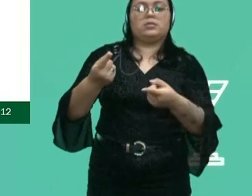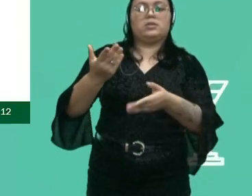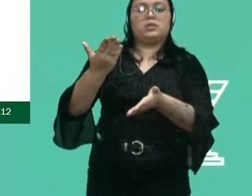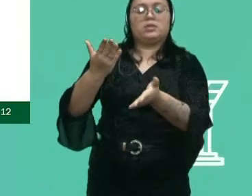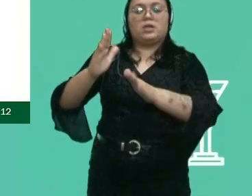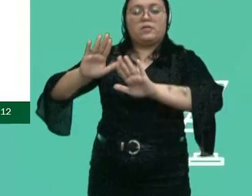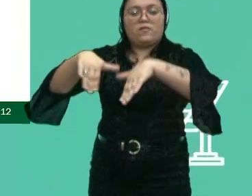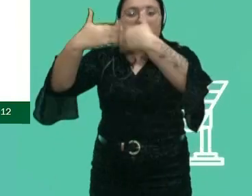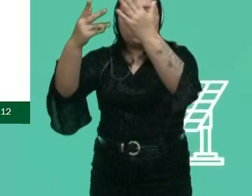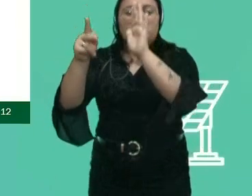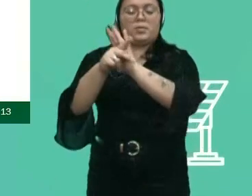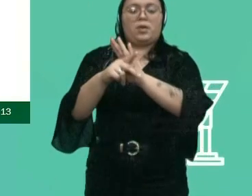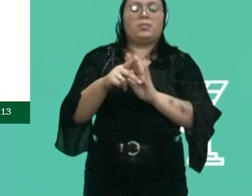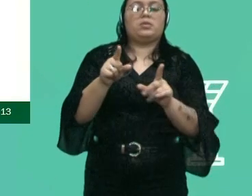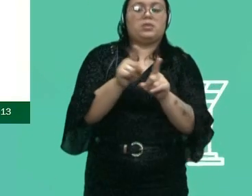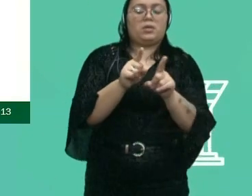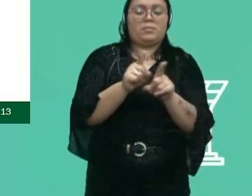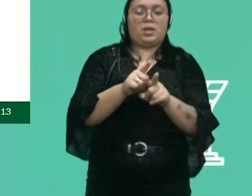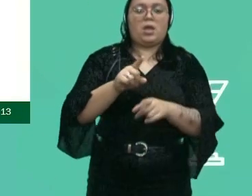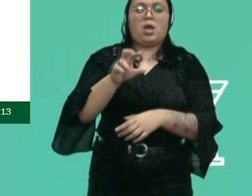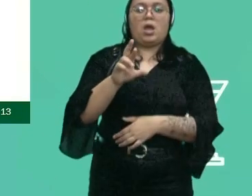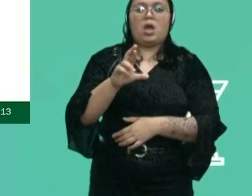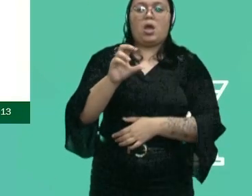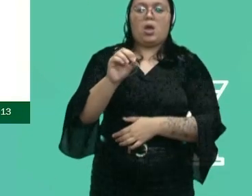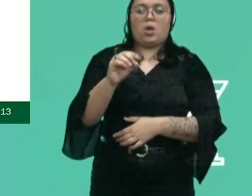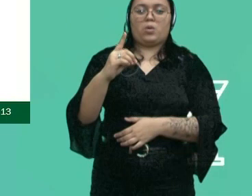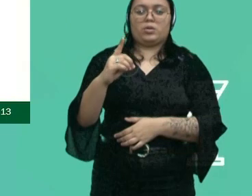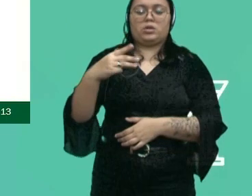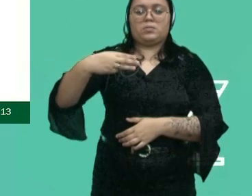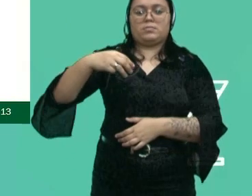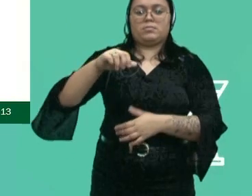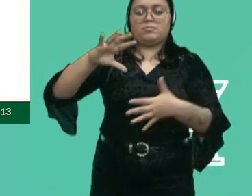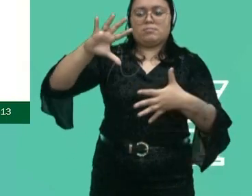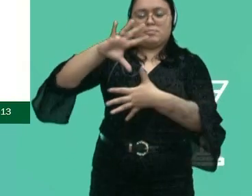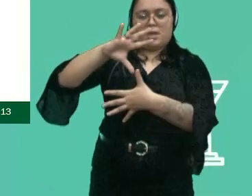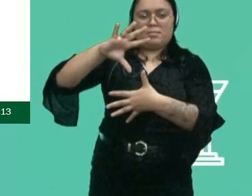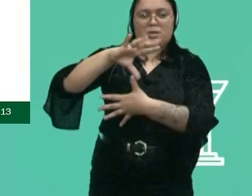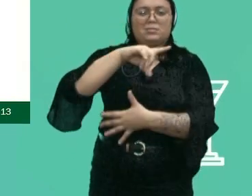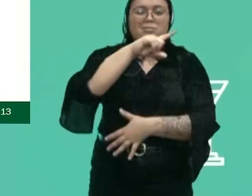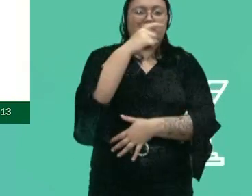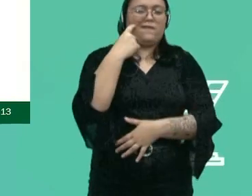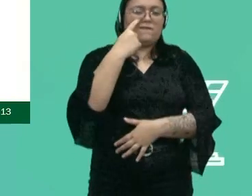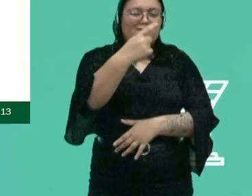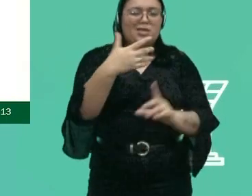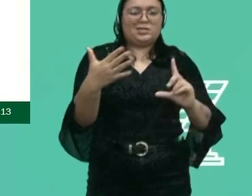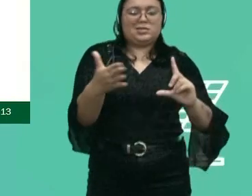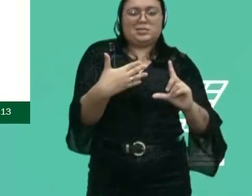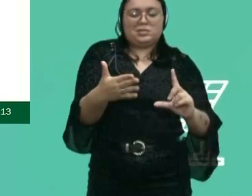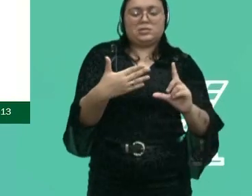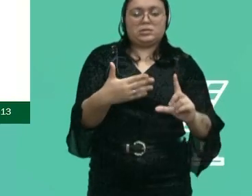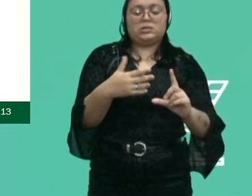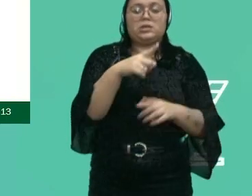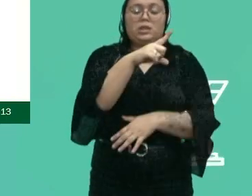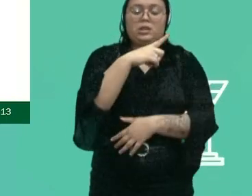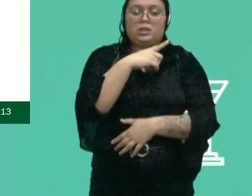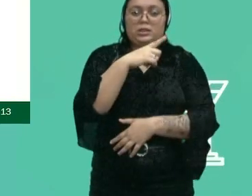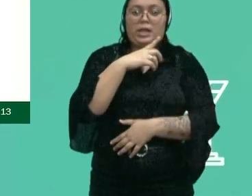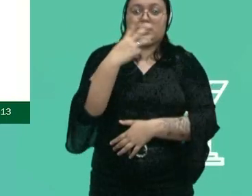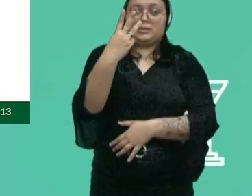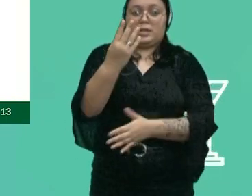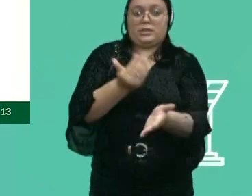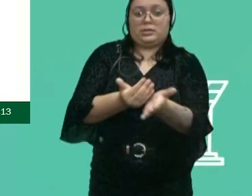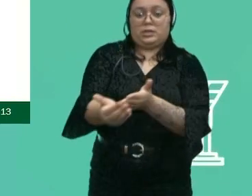roadmap. And so we're in the process of developing that map, and 3 main strategic initiatives. First is to